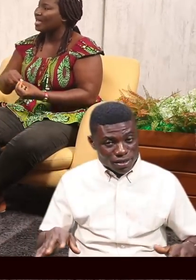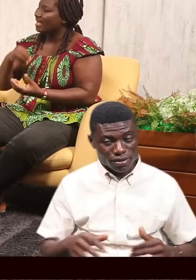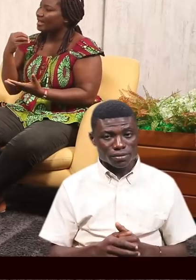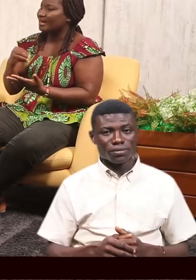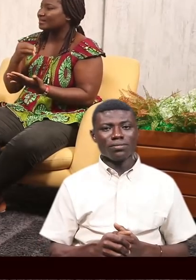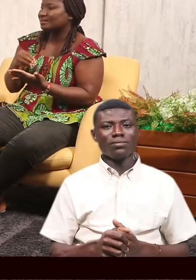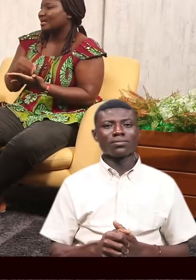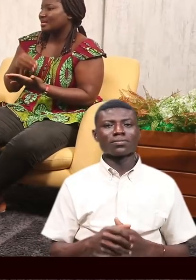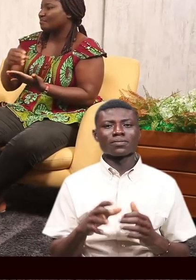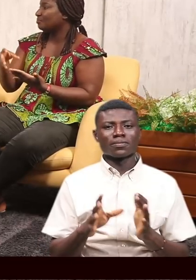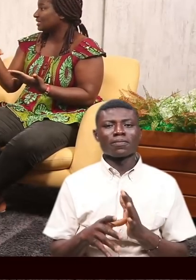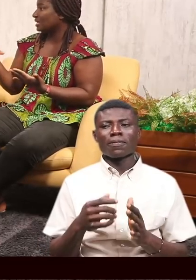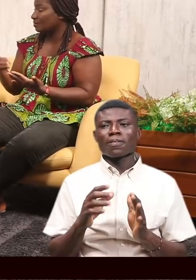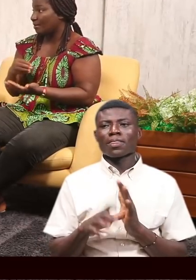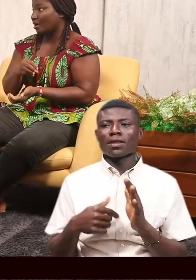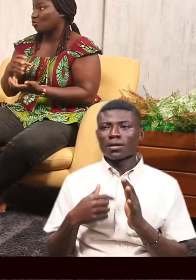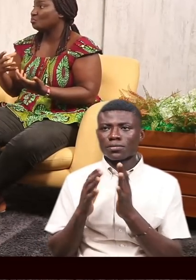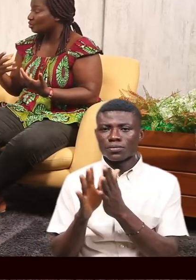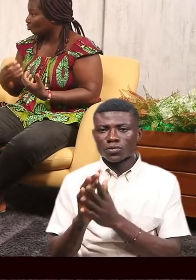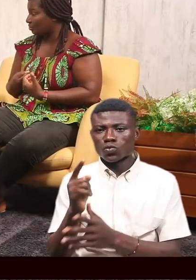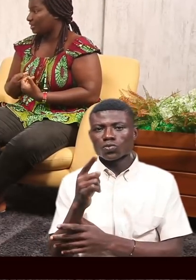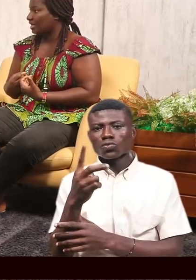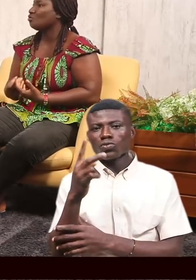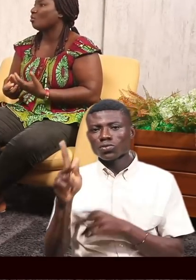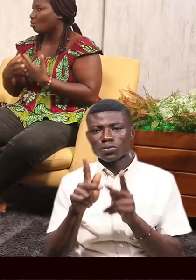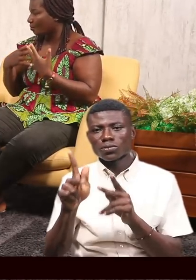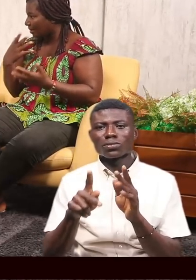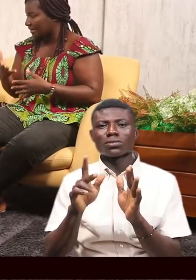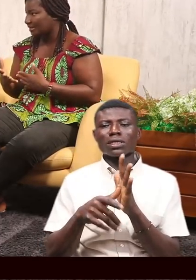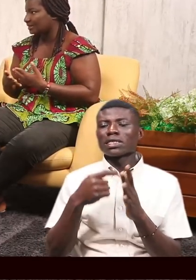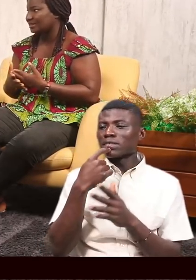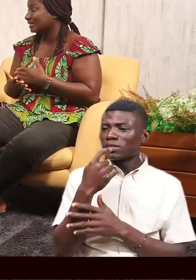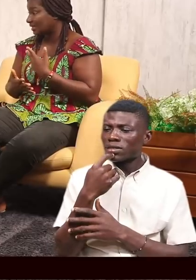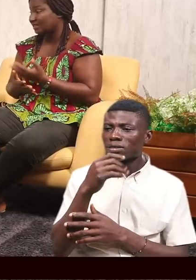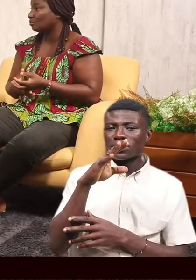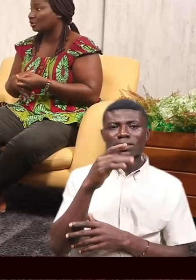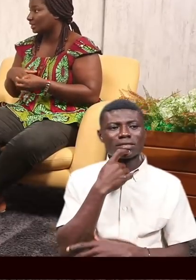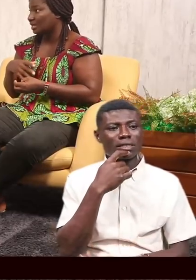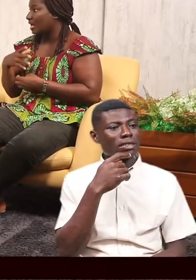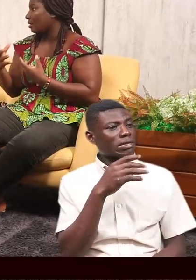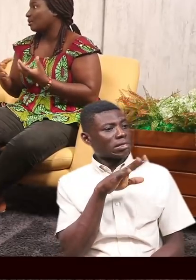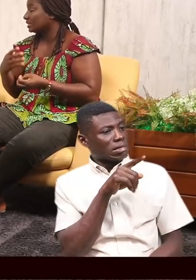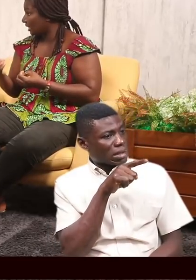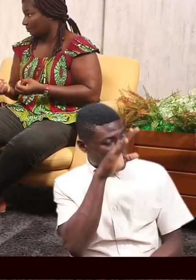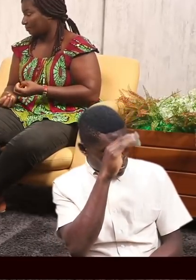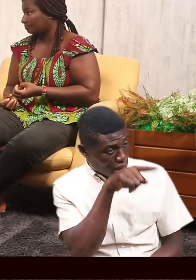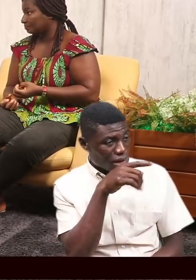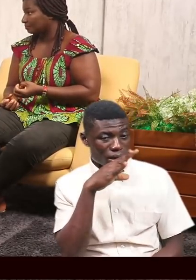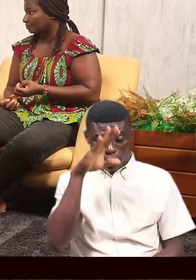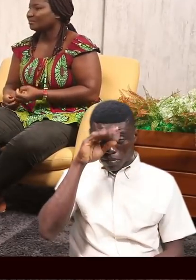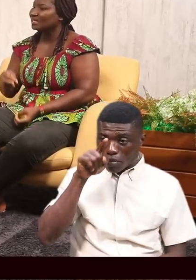no ena nsa na mi bisa nipa ba ko mi enu bi ena mo mame that testimony about